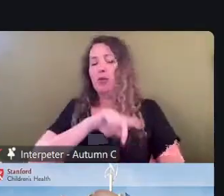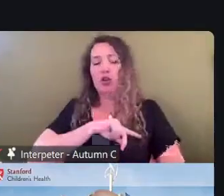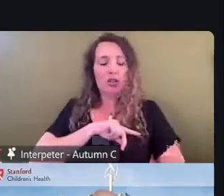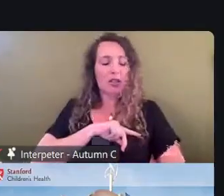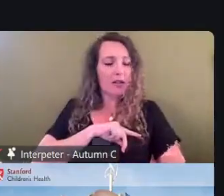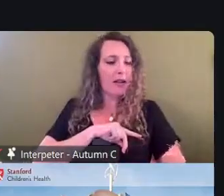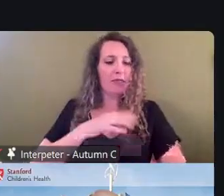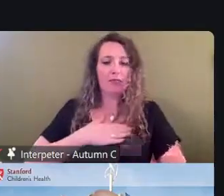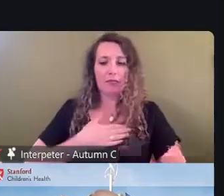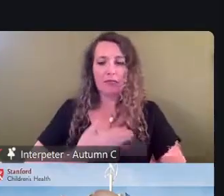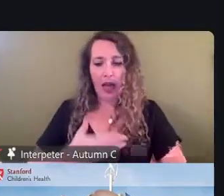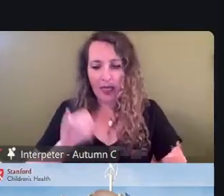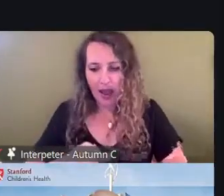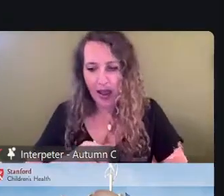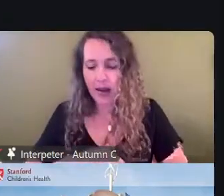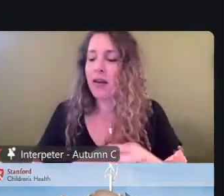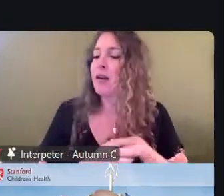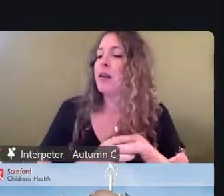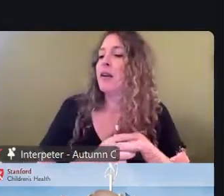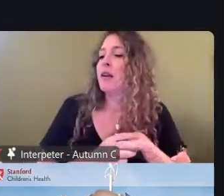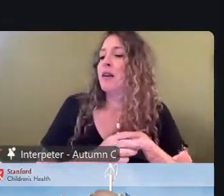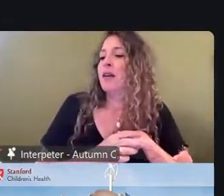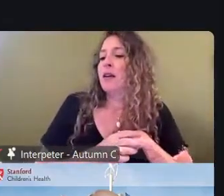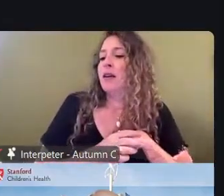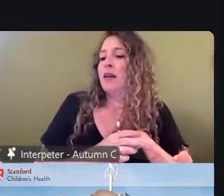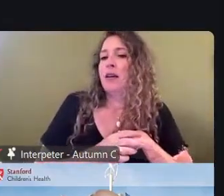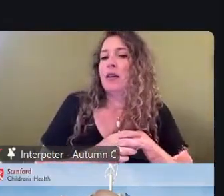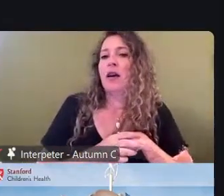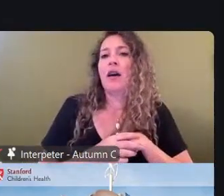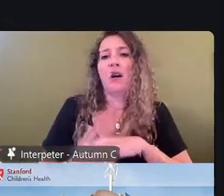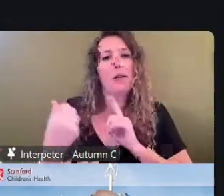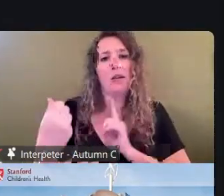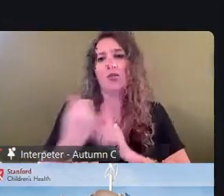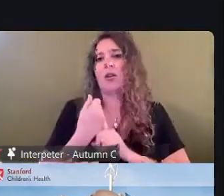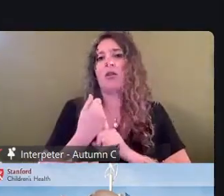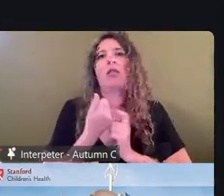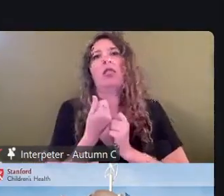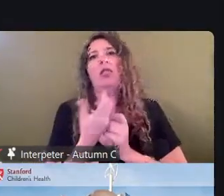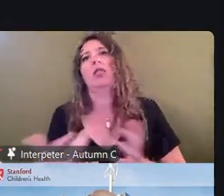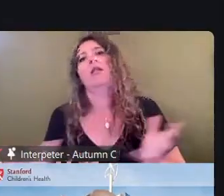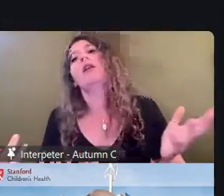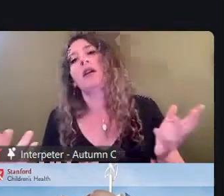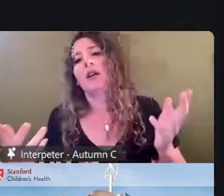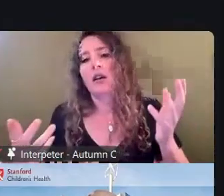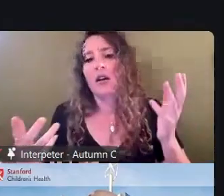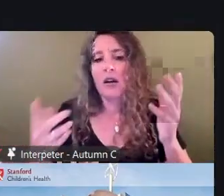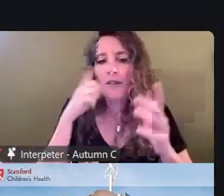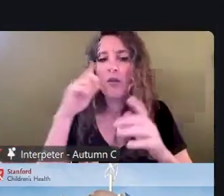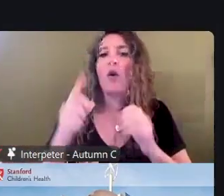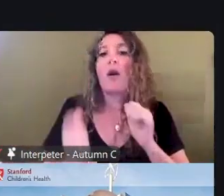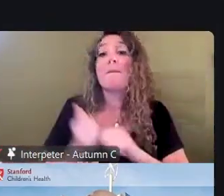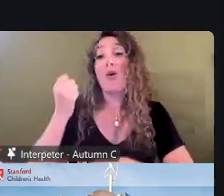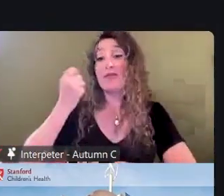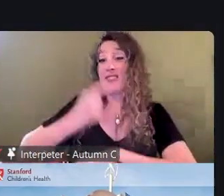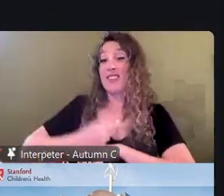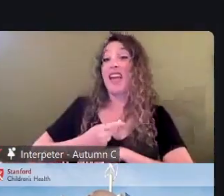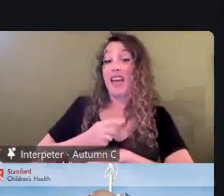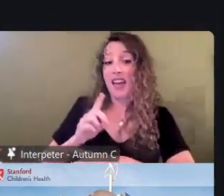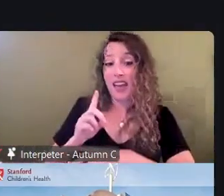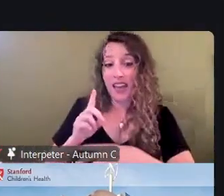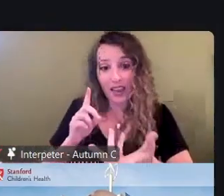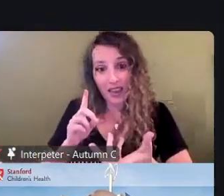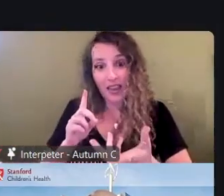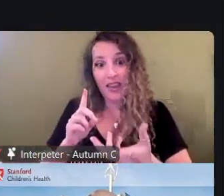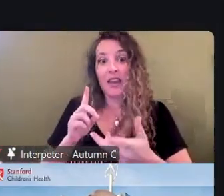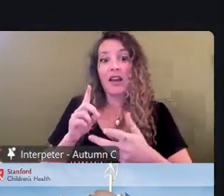been unfortunately struck with exhaustion and dysautonomia for most of the day and have been